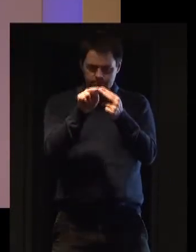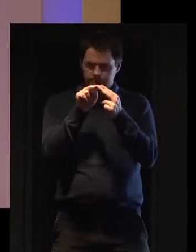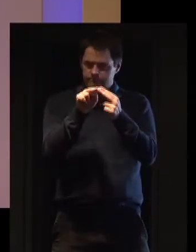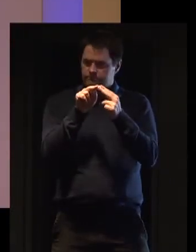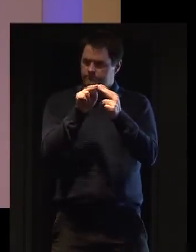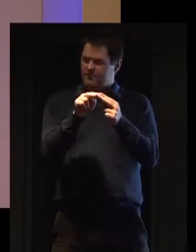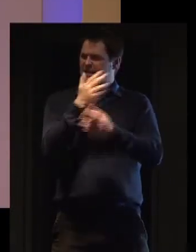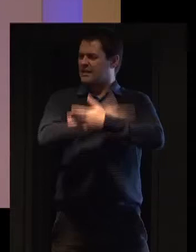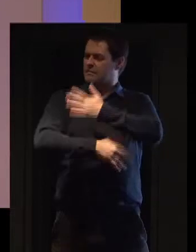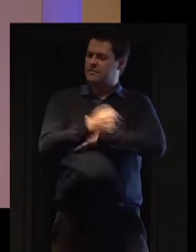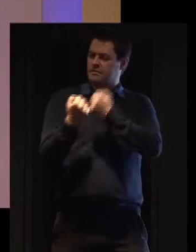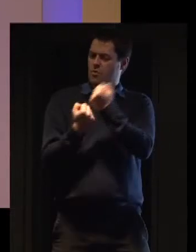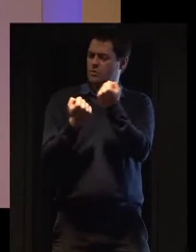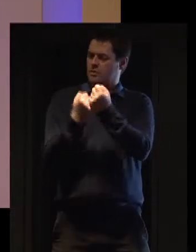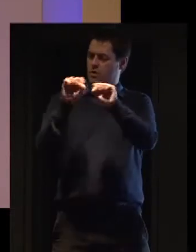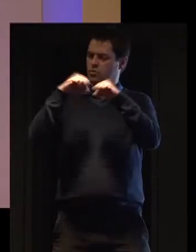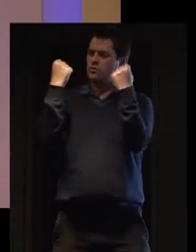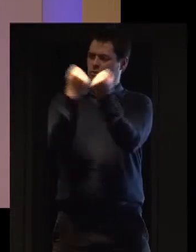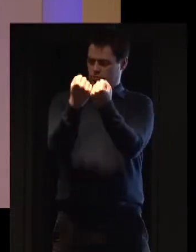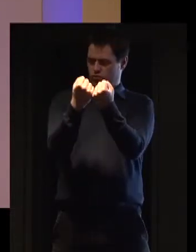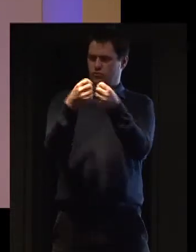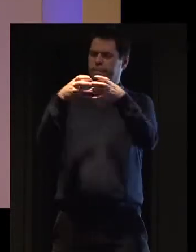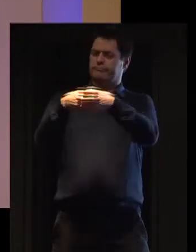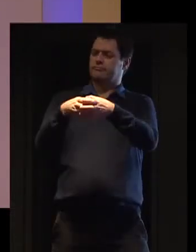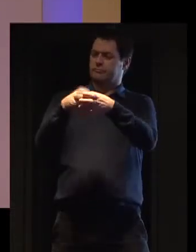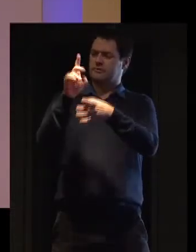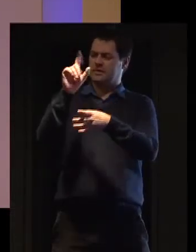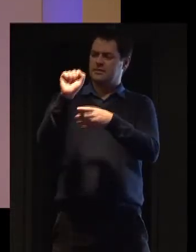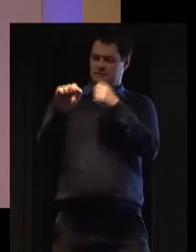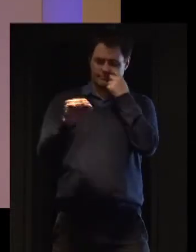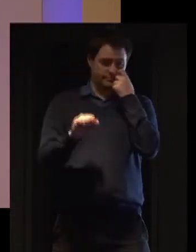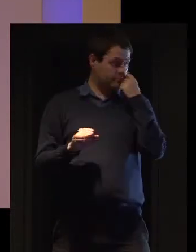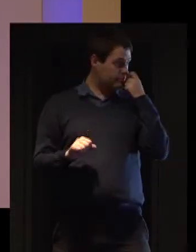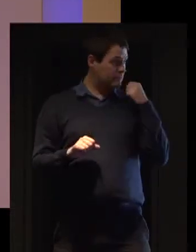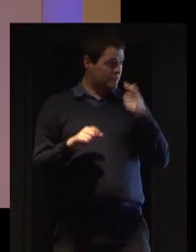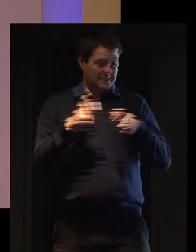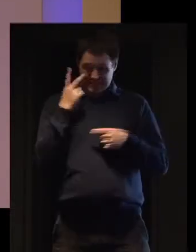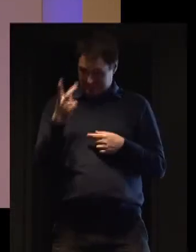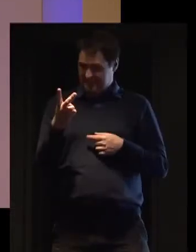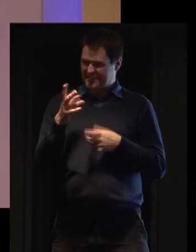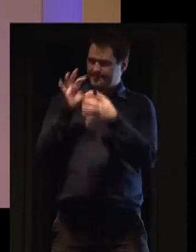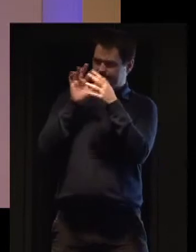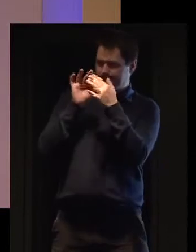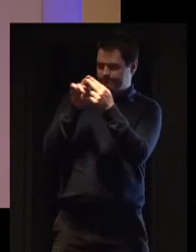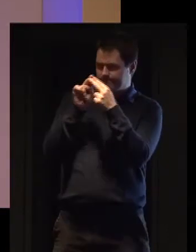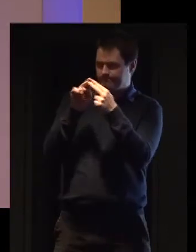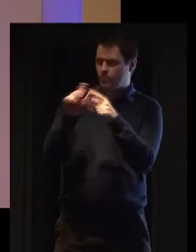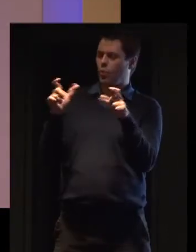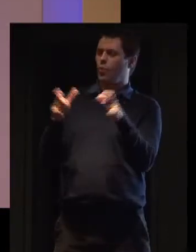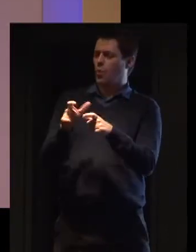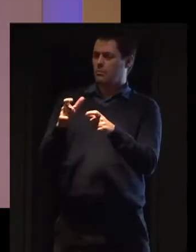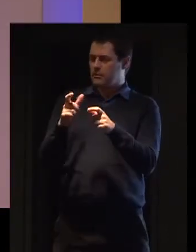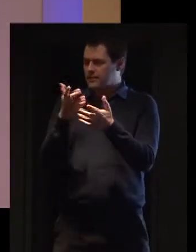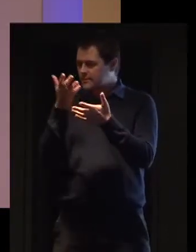good results. In most cases, the end result on a problem has seen improvements. Now, I've just